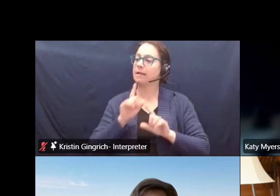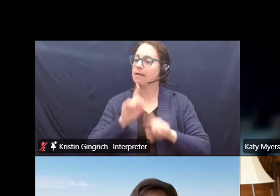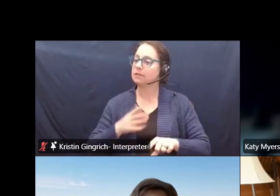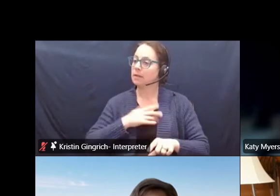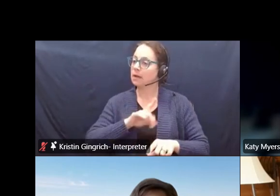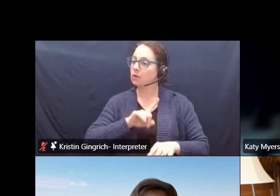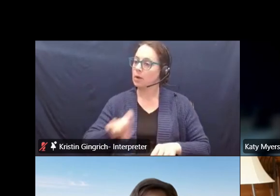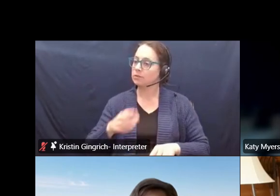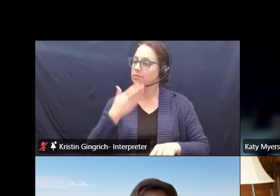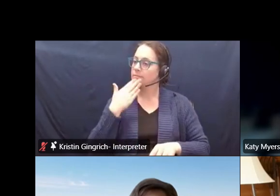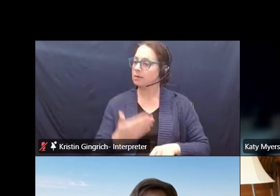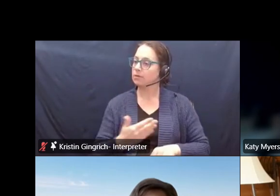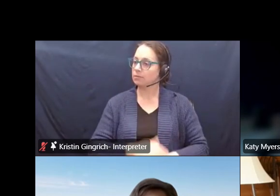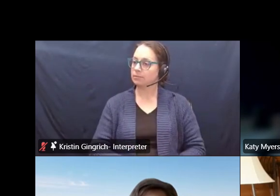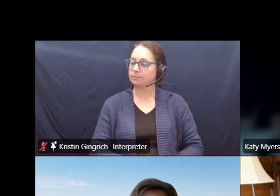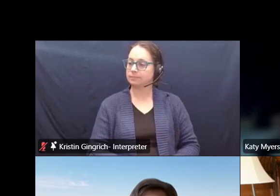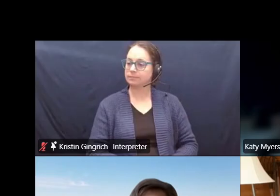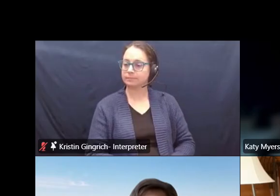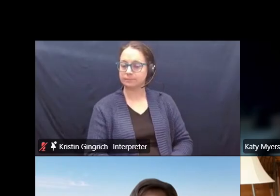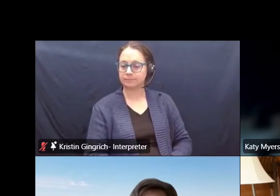Thank you.